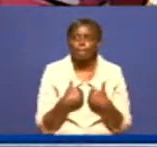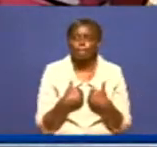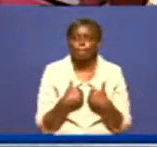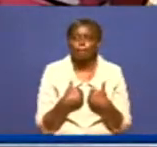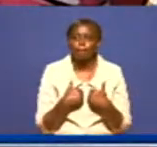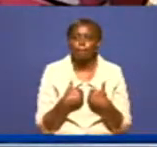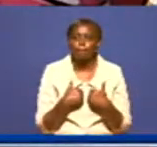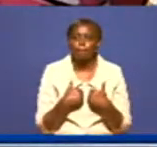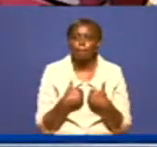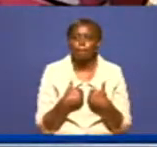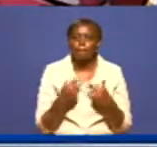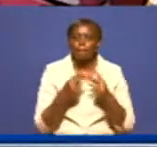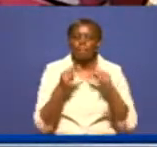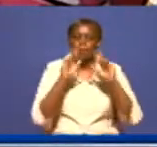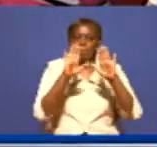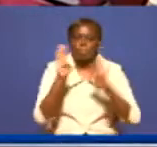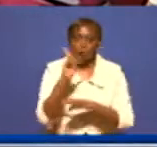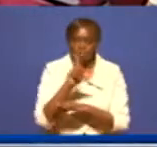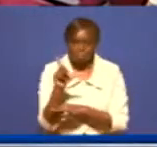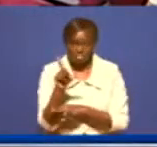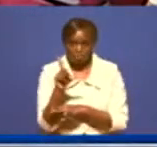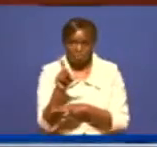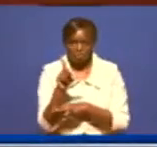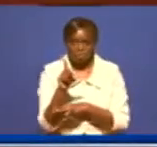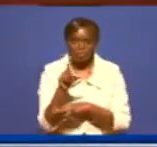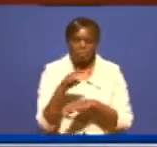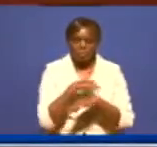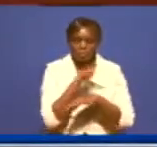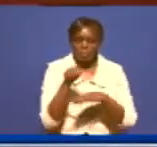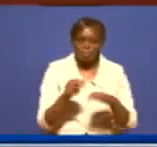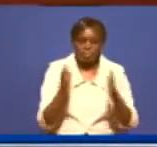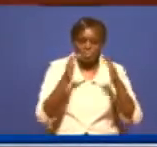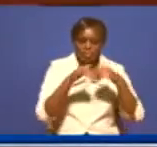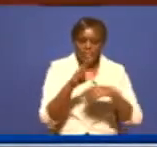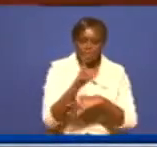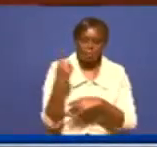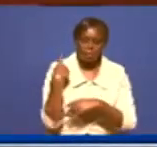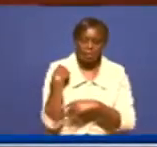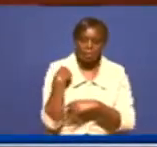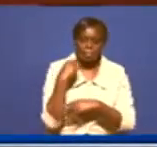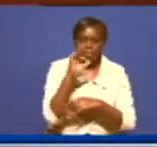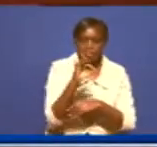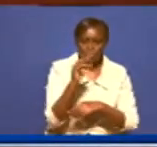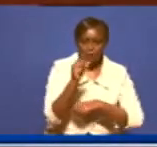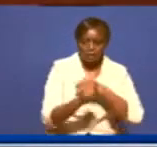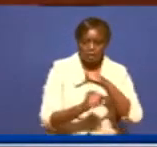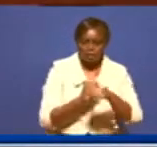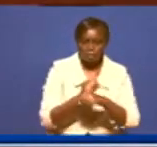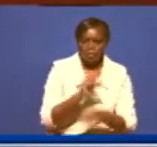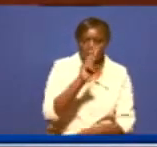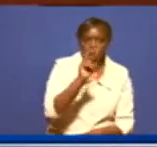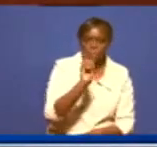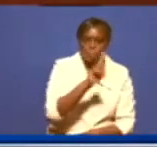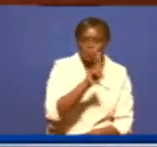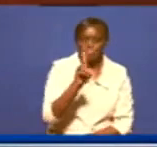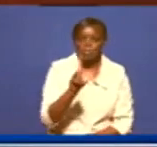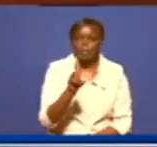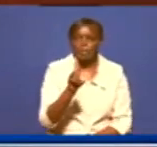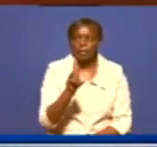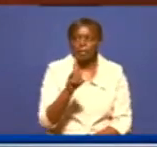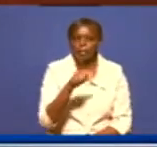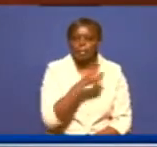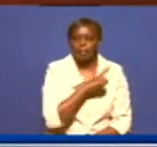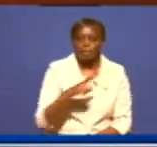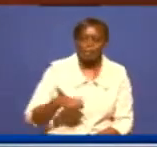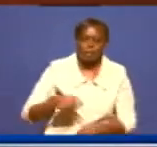This is a very important bill, the National Assembly Bill number 3 of 2021, the Landlord and